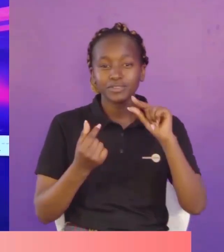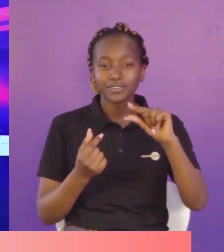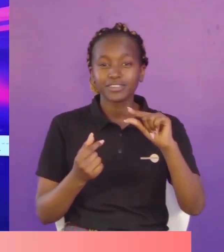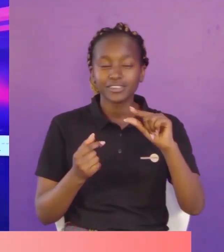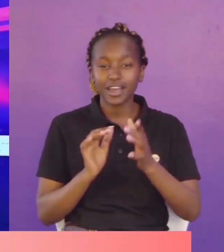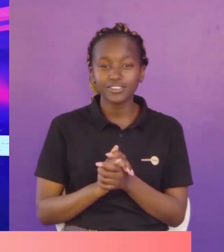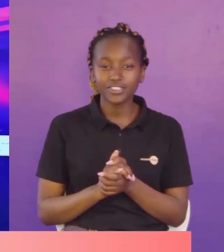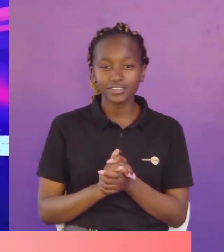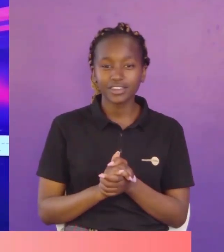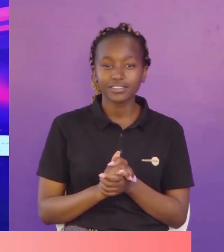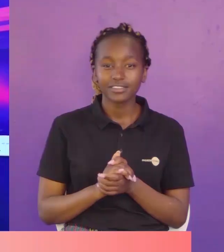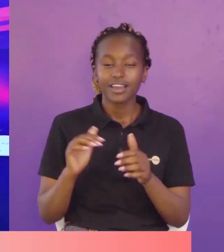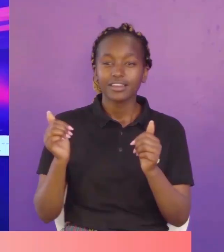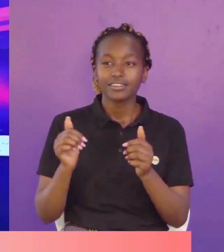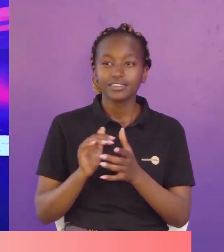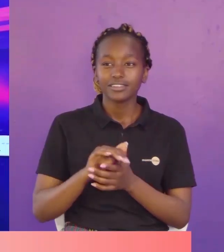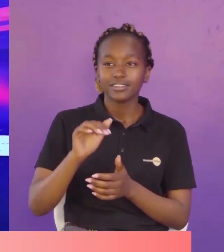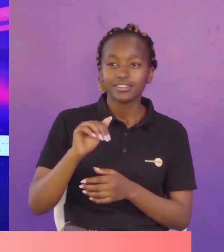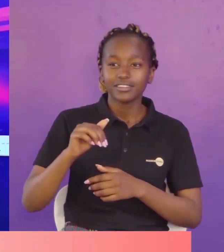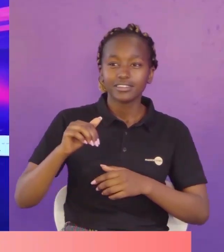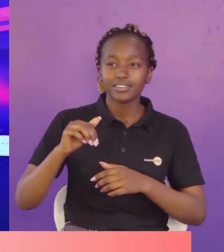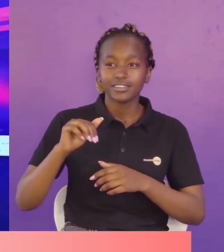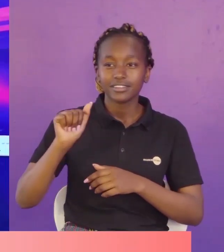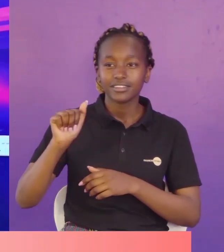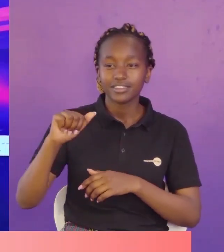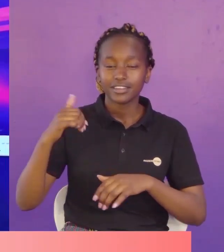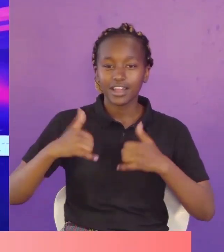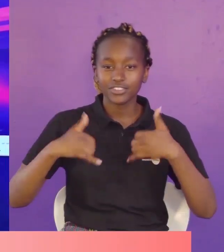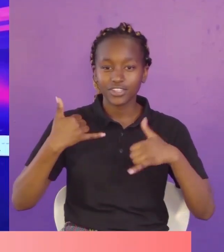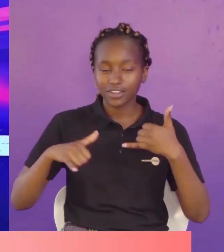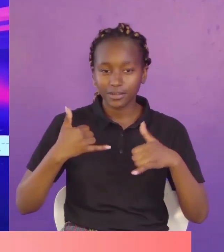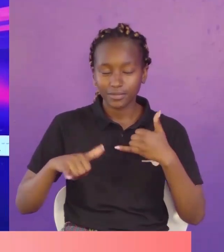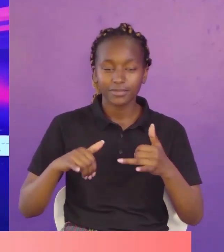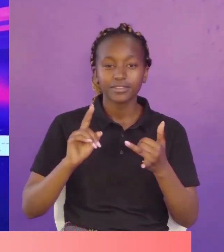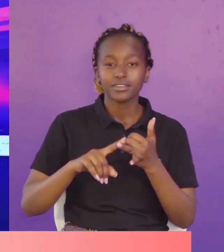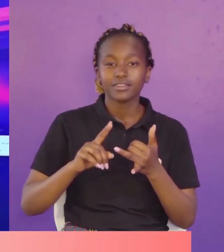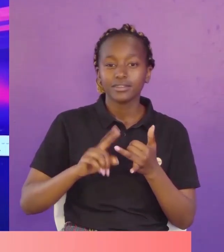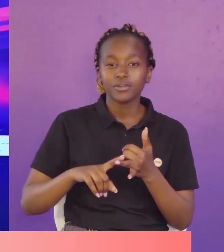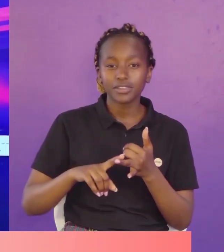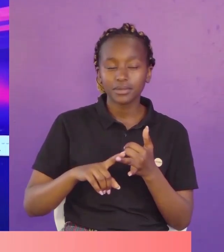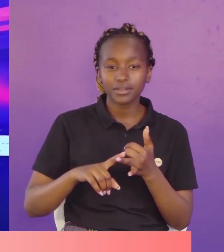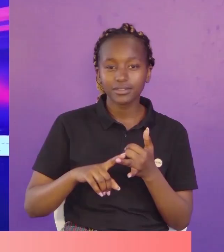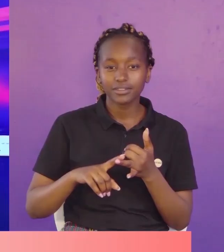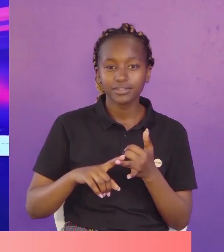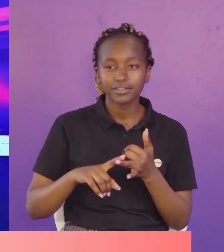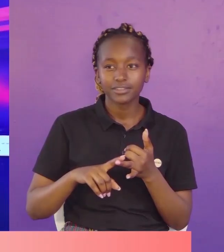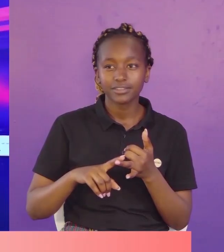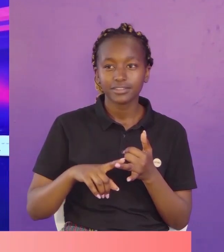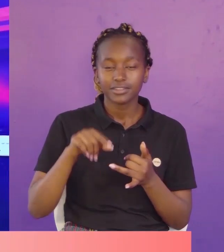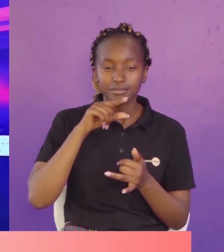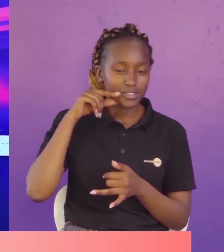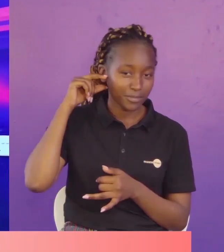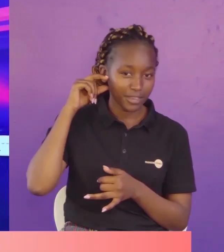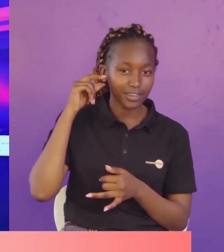have Algeria. Yes. 18 points. Uganda 12 points. Mozambique 12 points. Guinea-Bissau 10